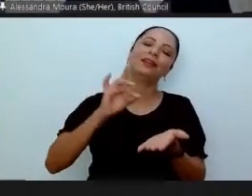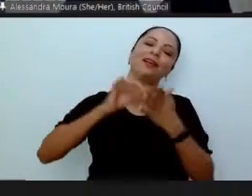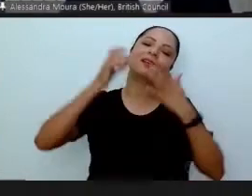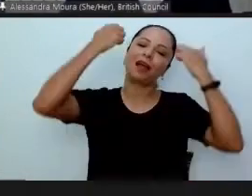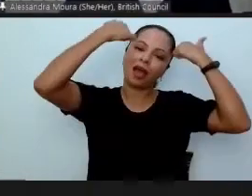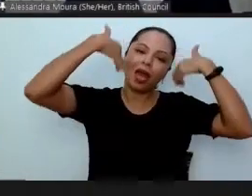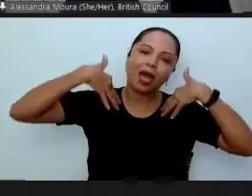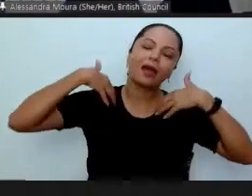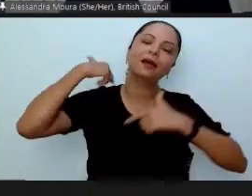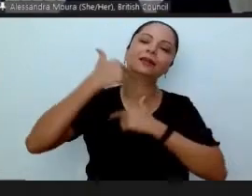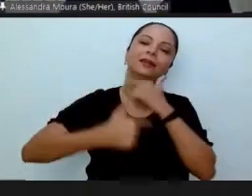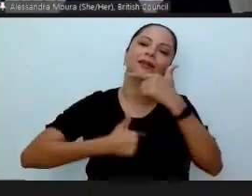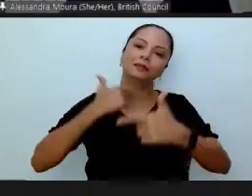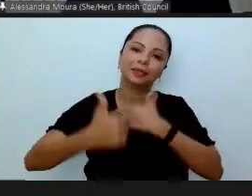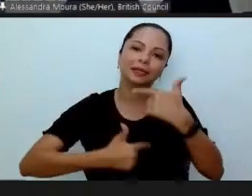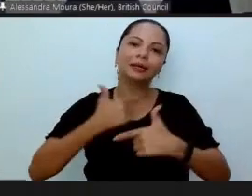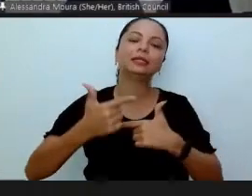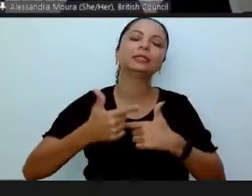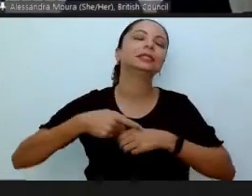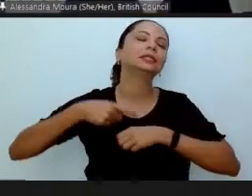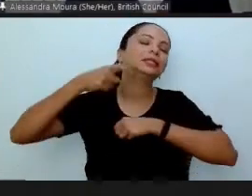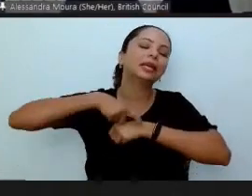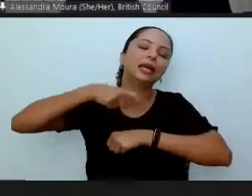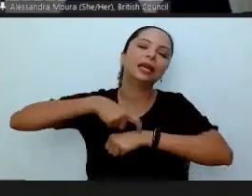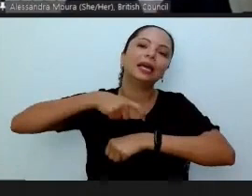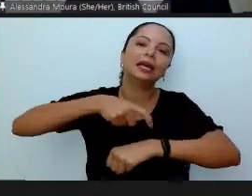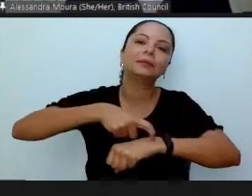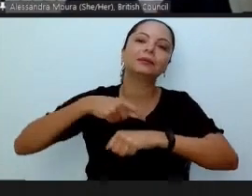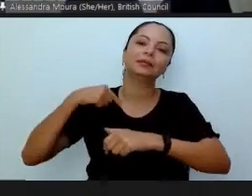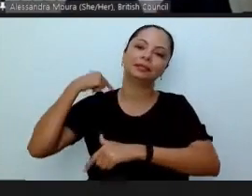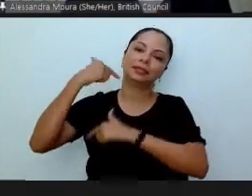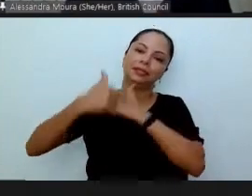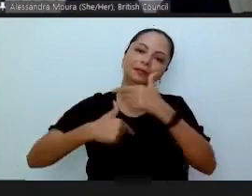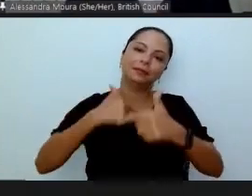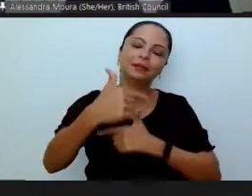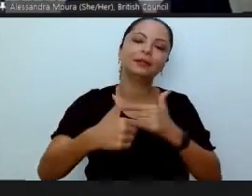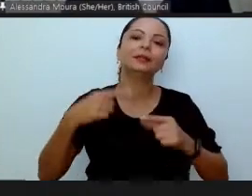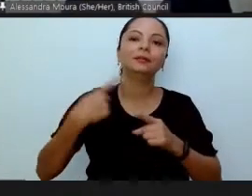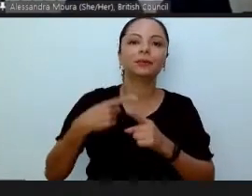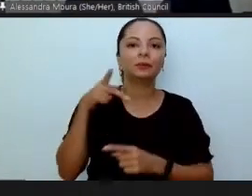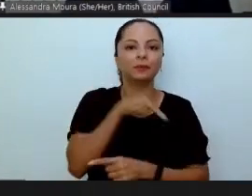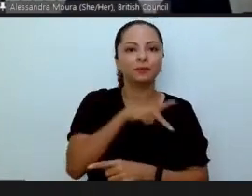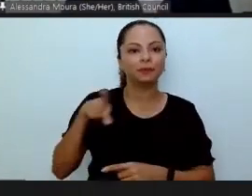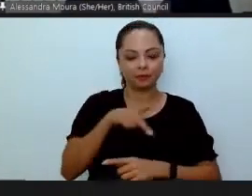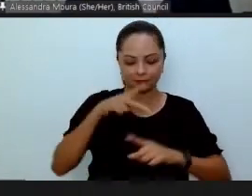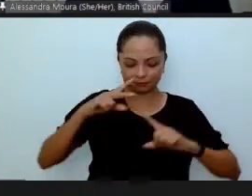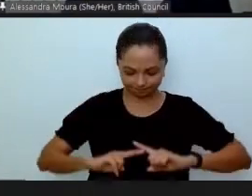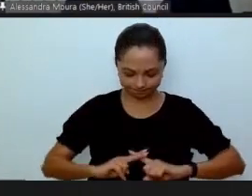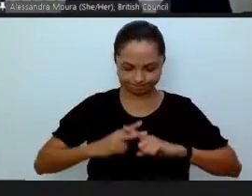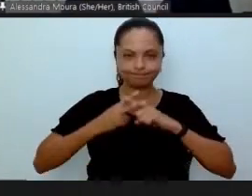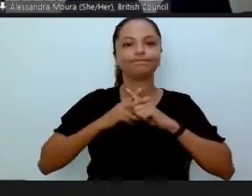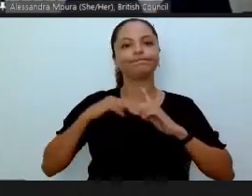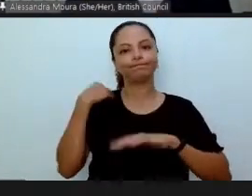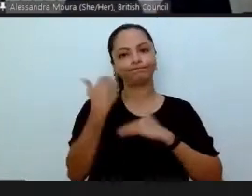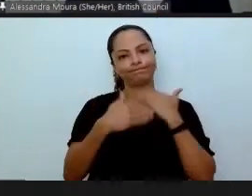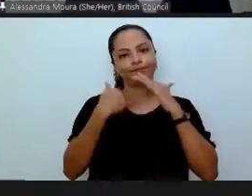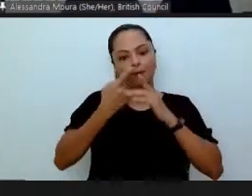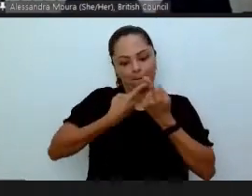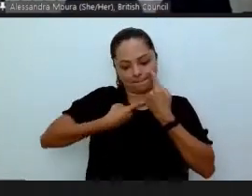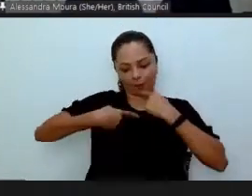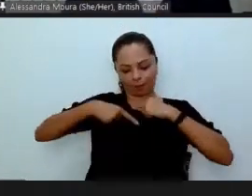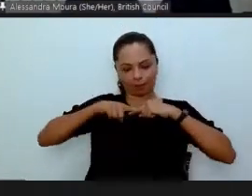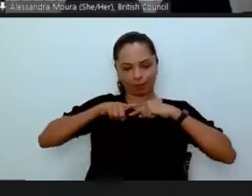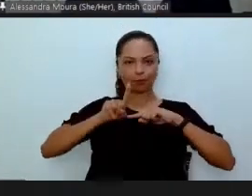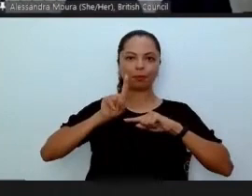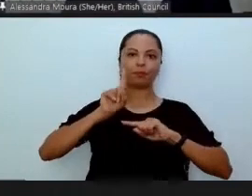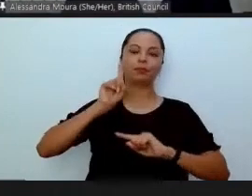to develop professionally. I think the trick is to find out how to make it enjoyable. So this